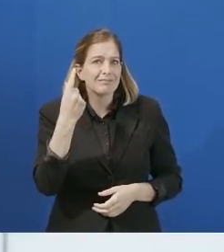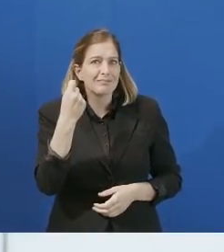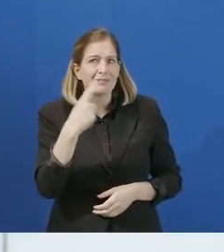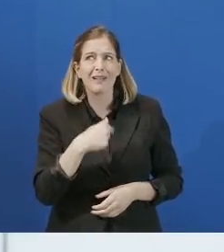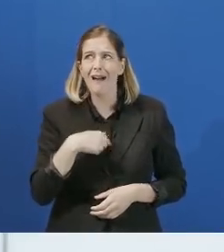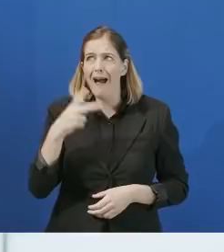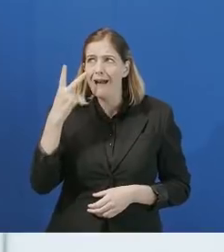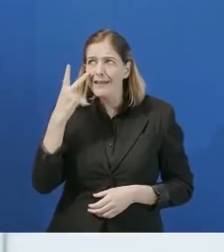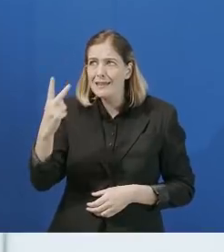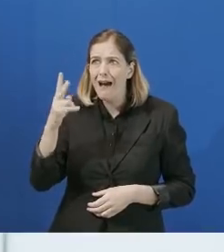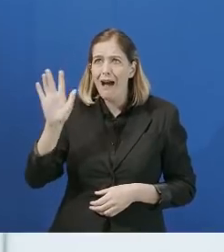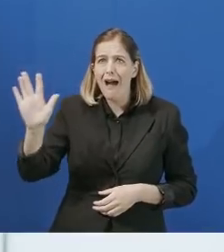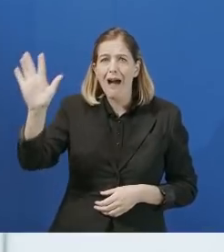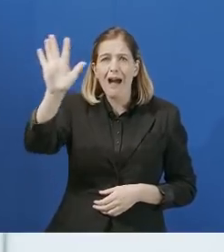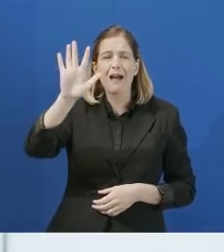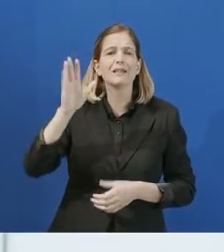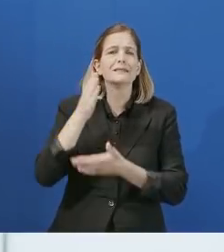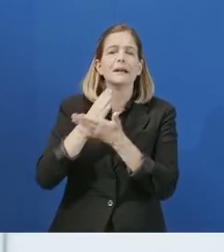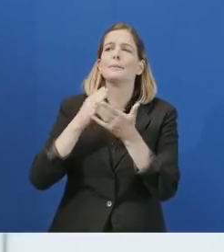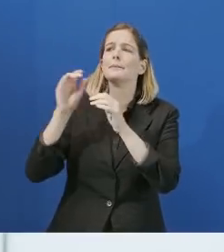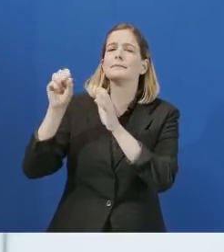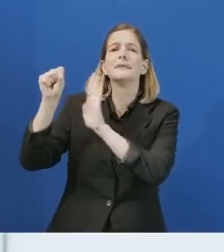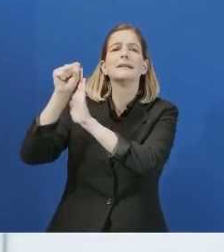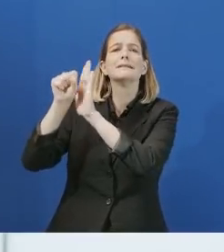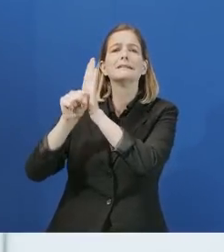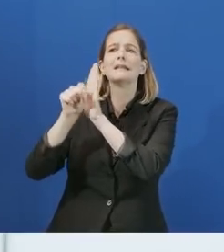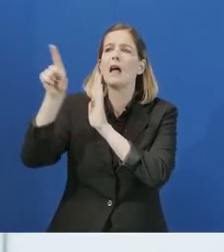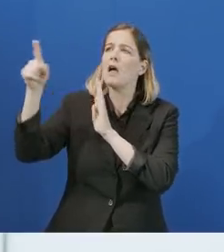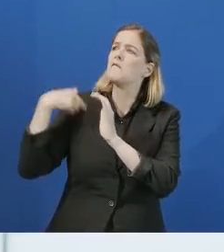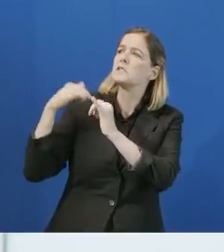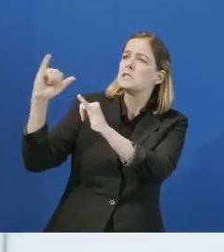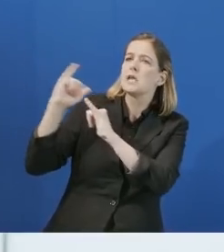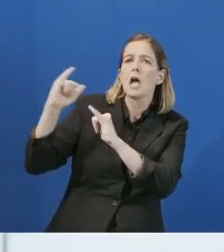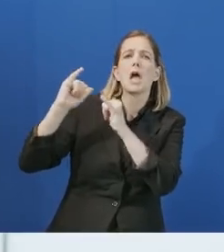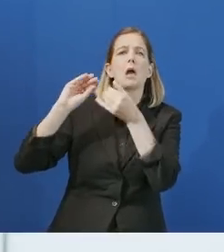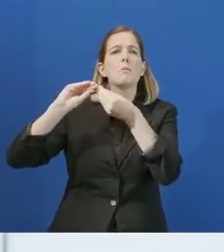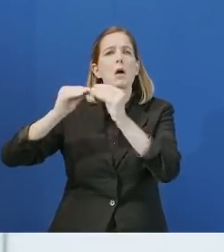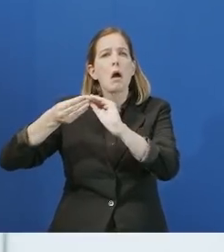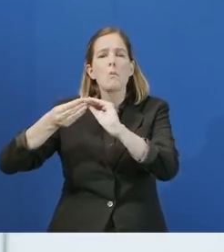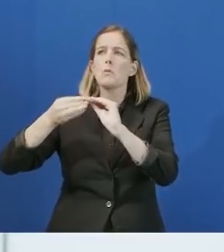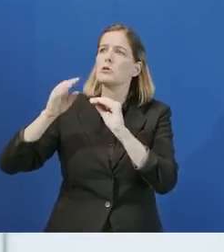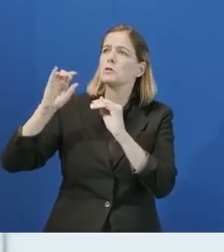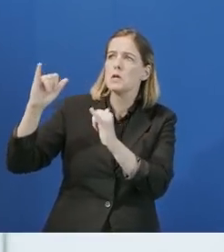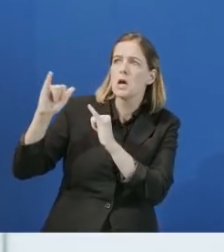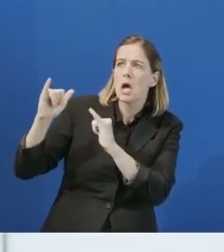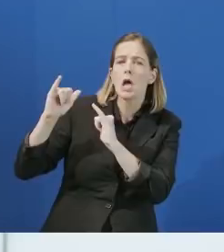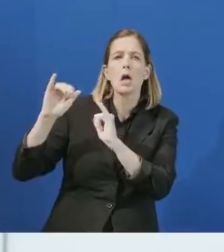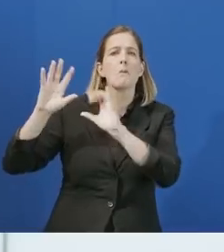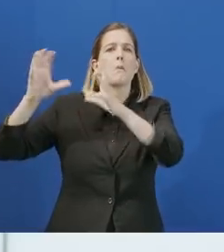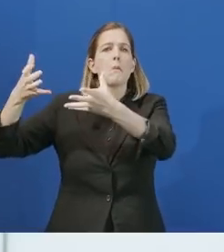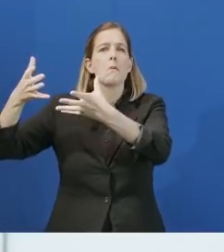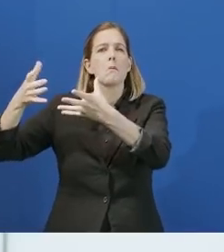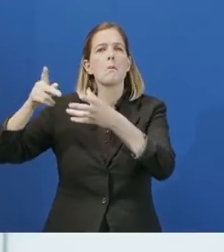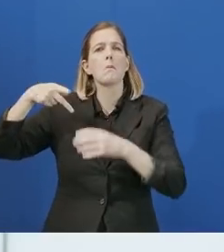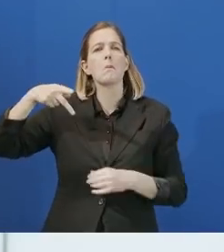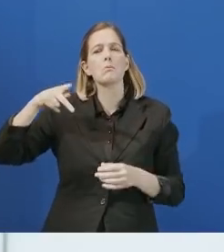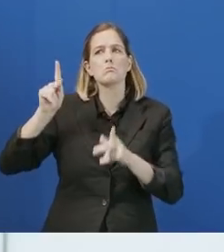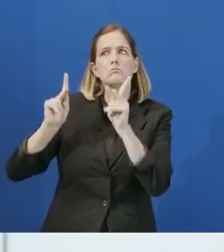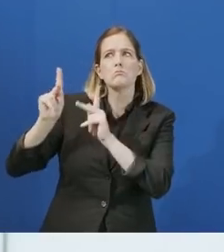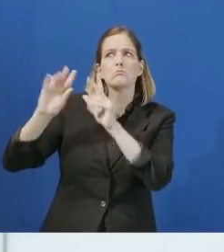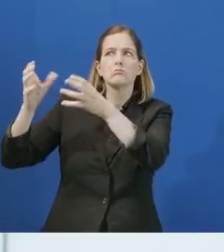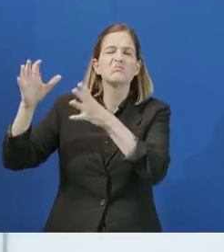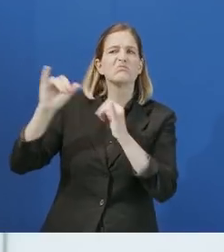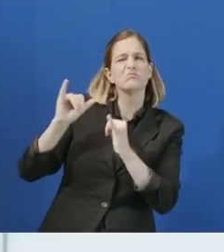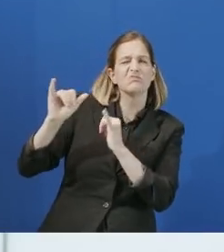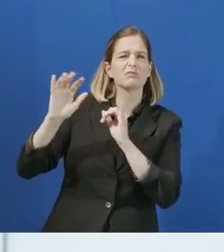some similarities in terms of population to Arizona. And some of the leading folks in the restaurant